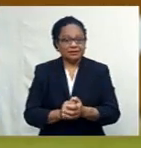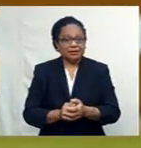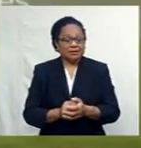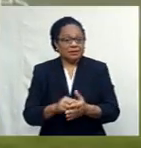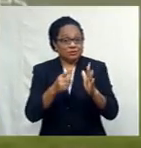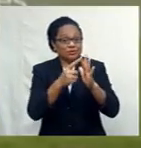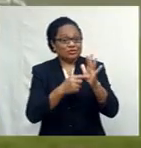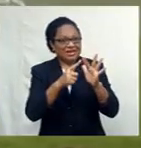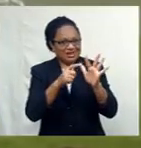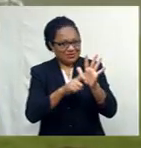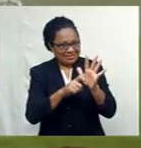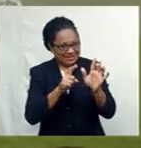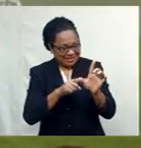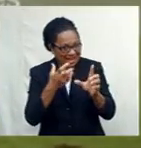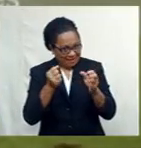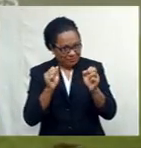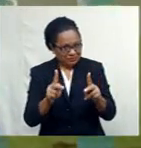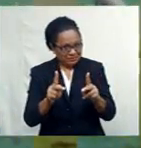for Tuai.